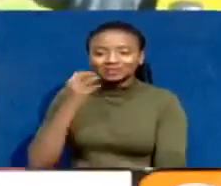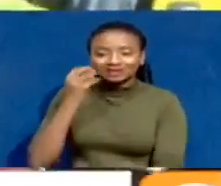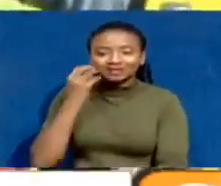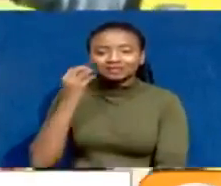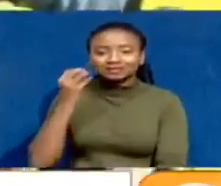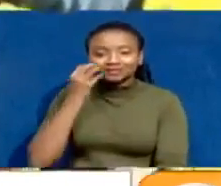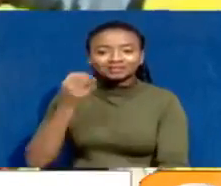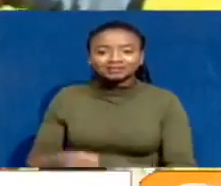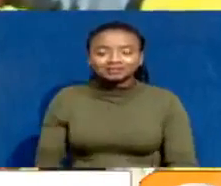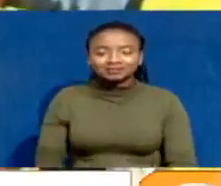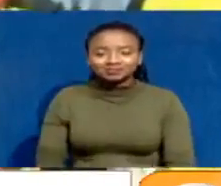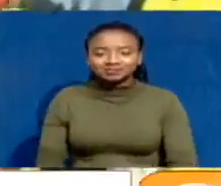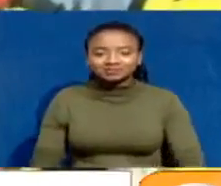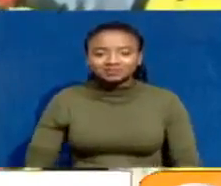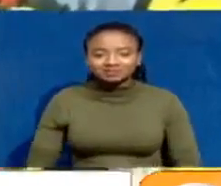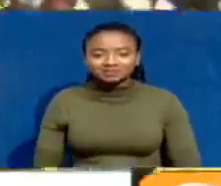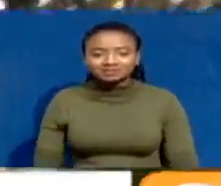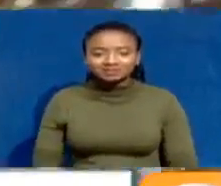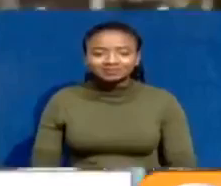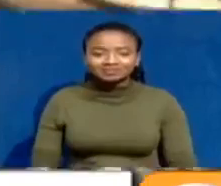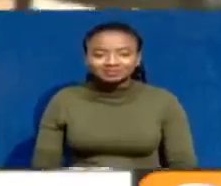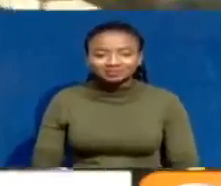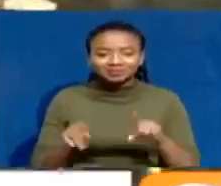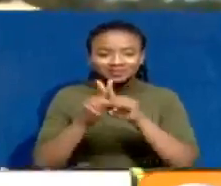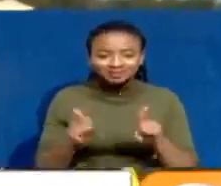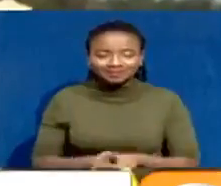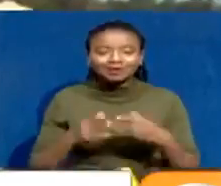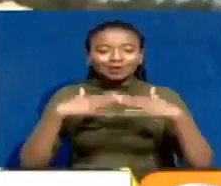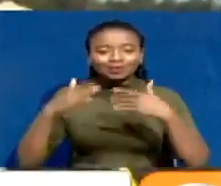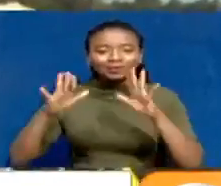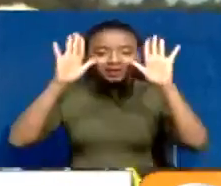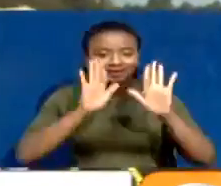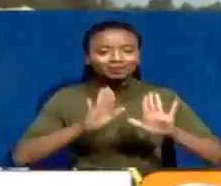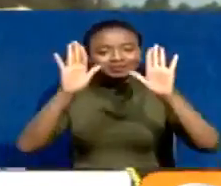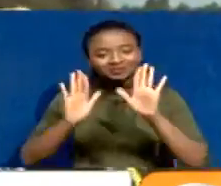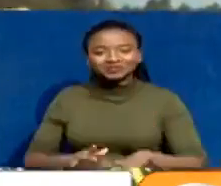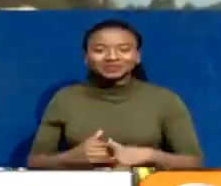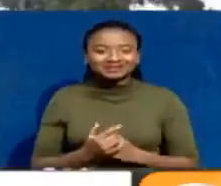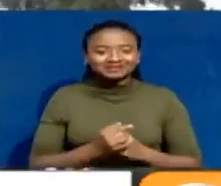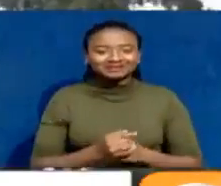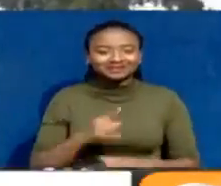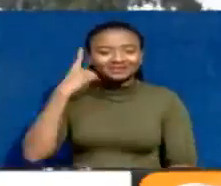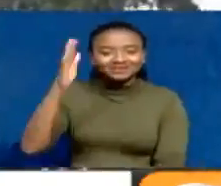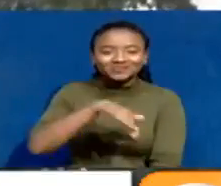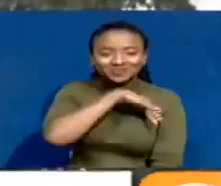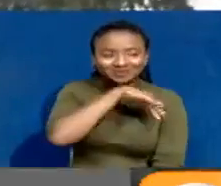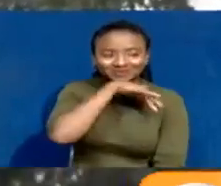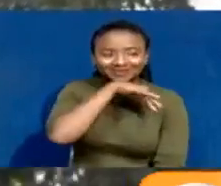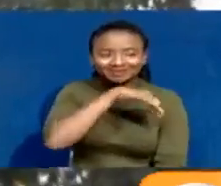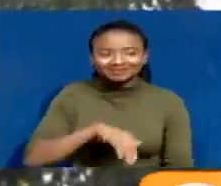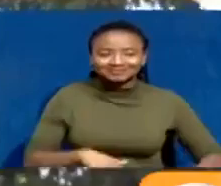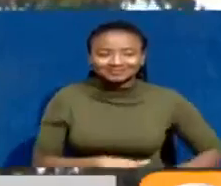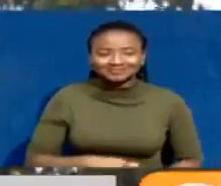Fred Matiang'i and his L counterpart Mutahi Kagwe for openly campaigning for ODM leader Raila Odinga. Jana